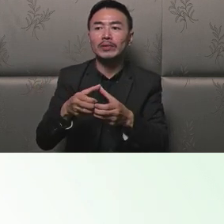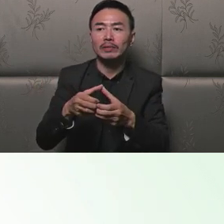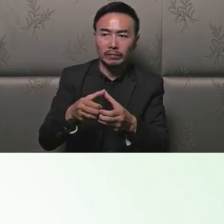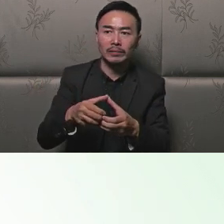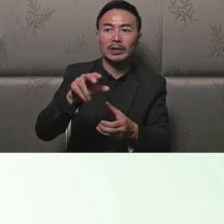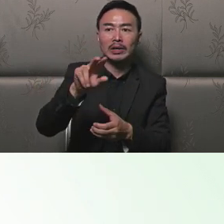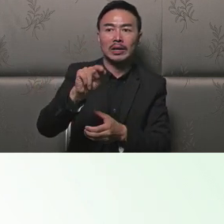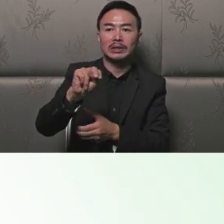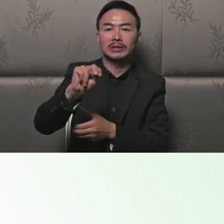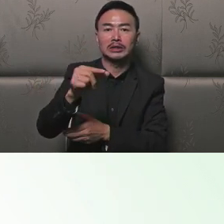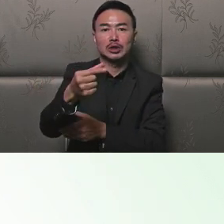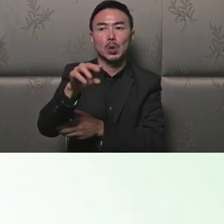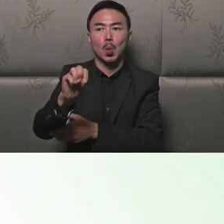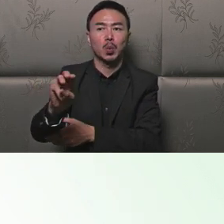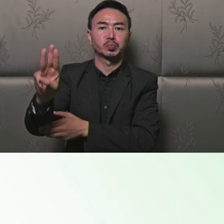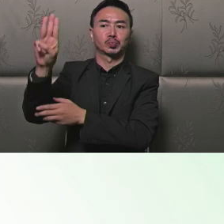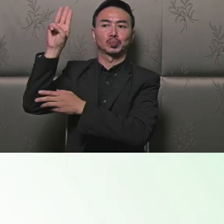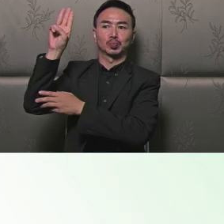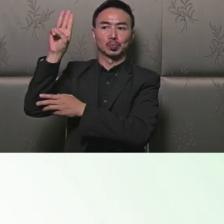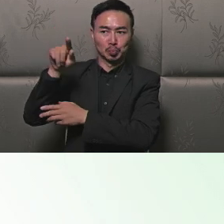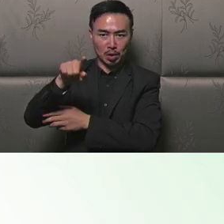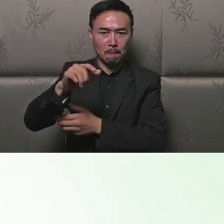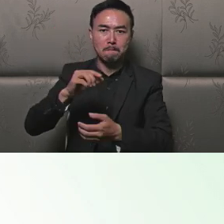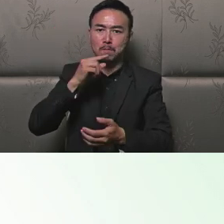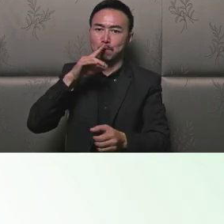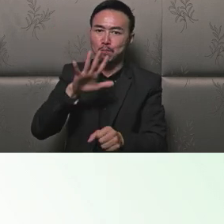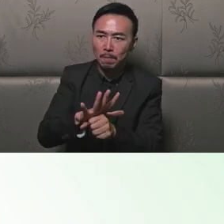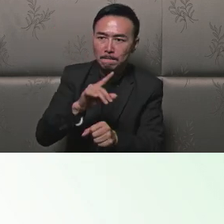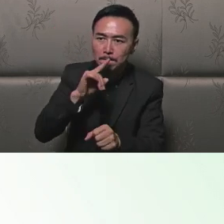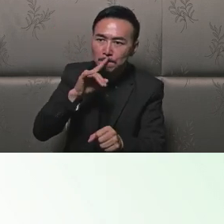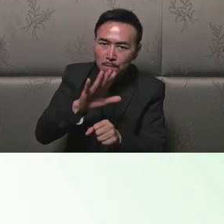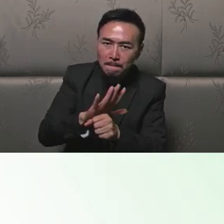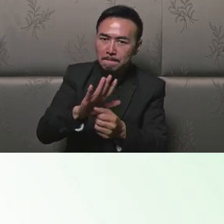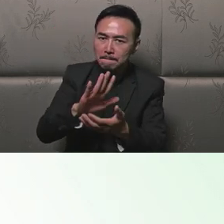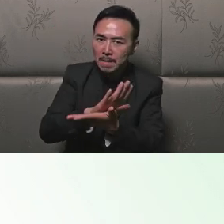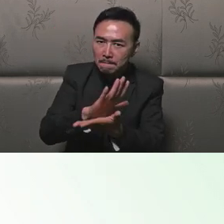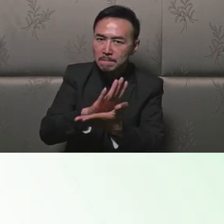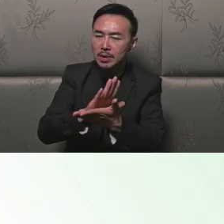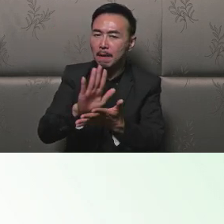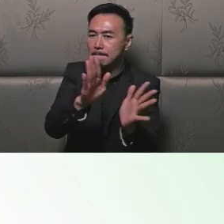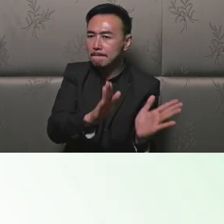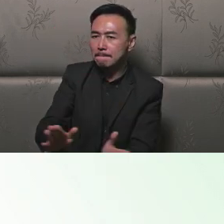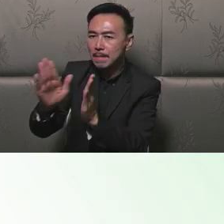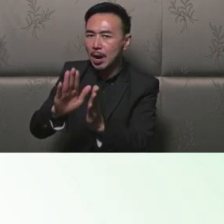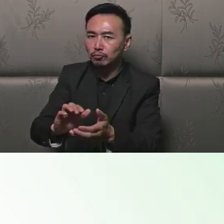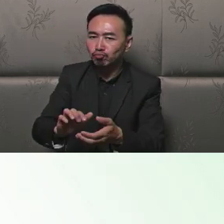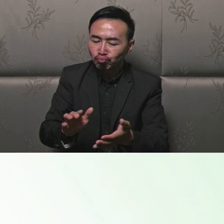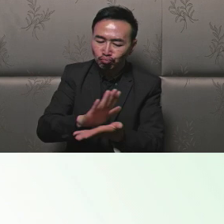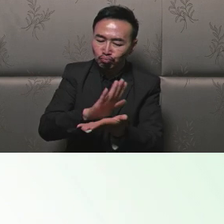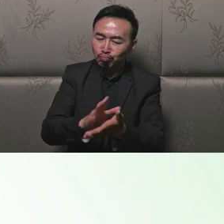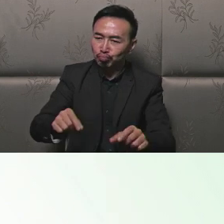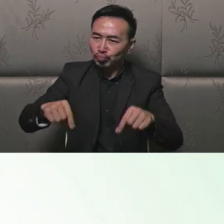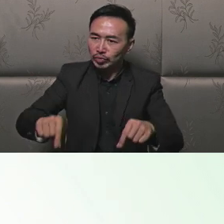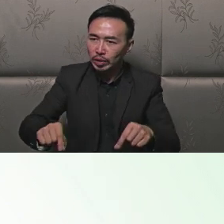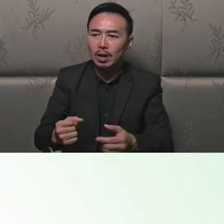to keep motivation going, to help our own advocacy, and to be able to draw on a large crowd and a large group